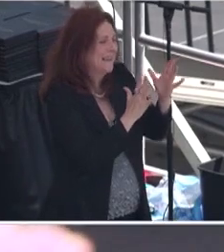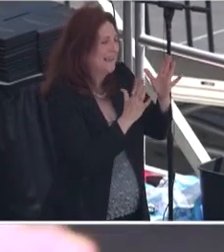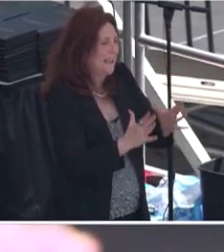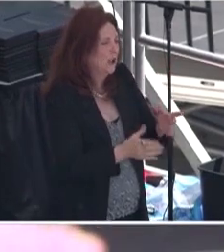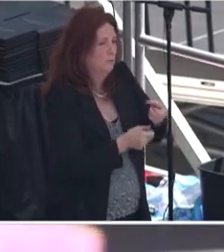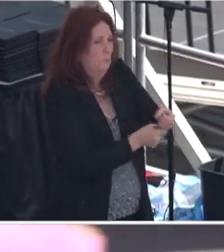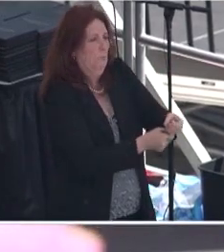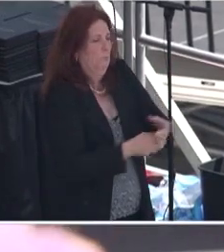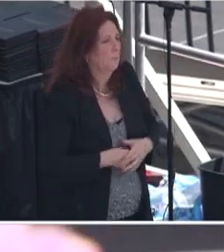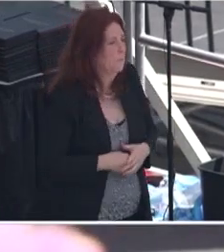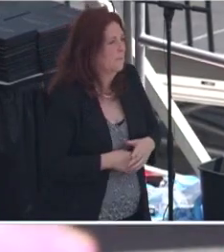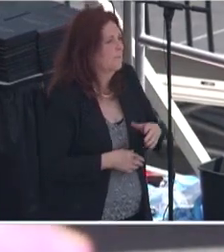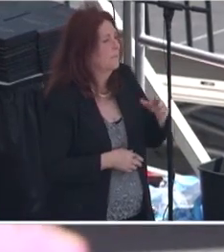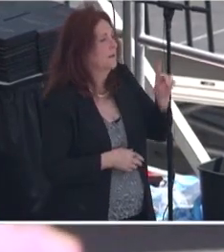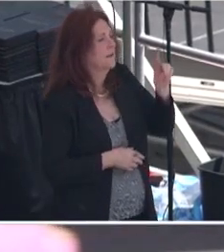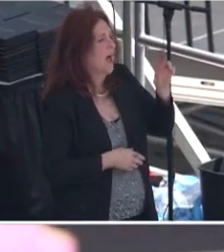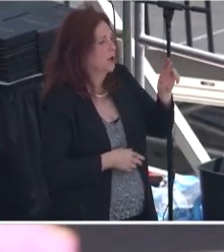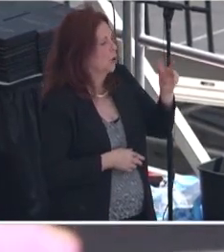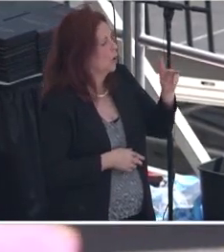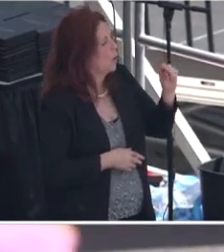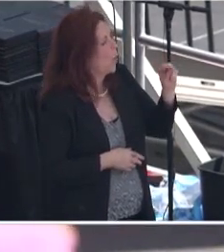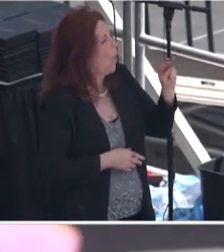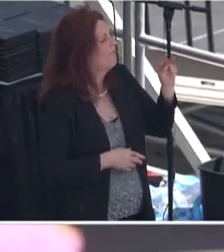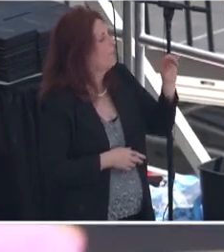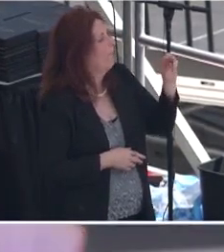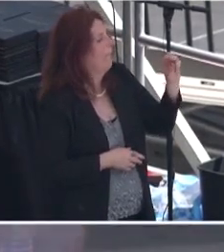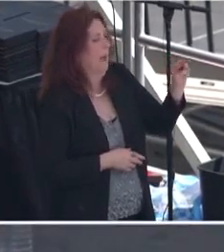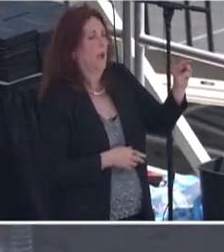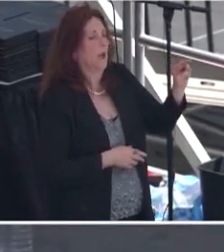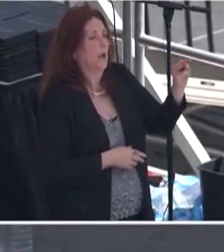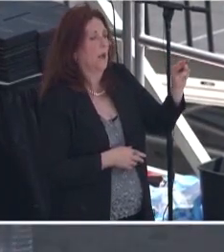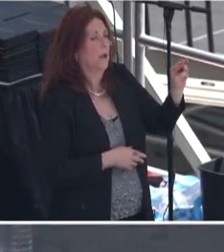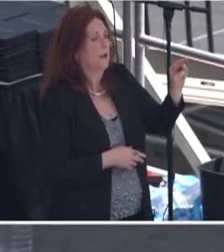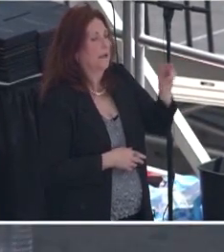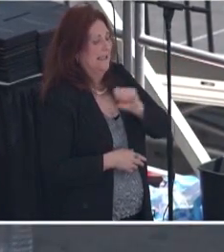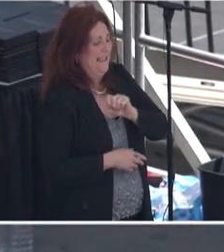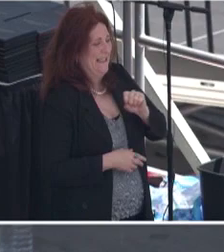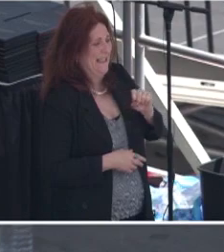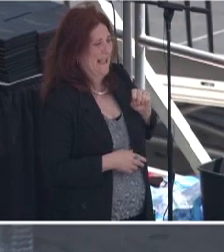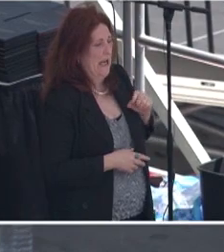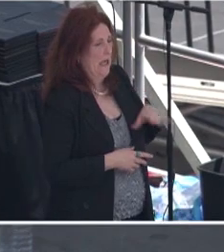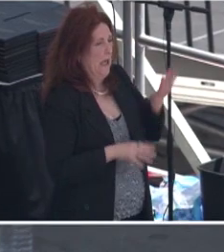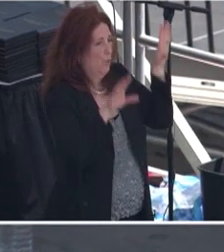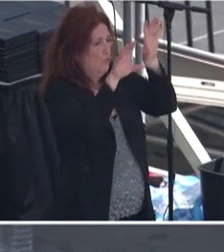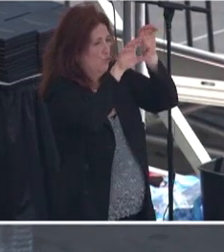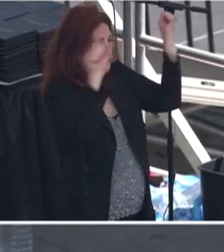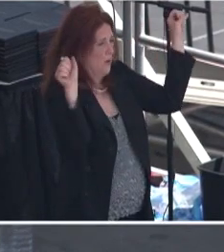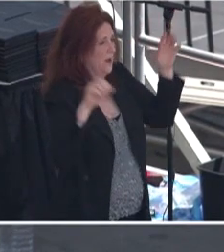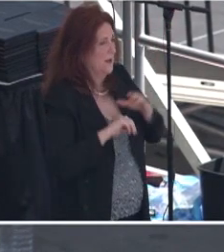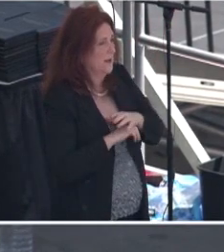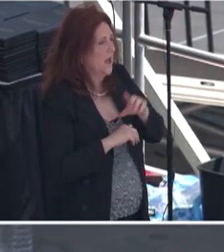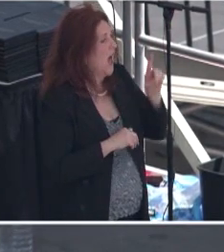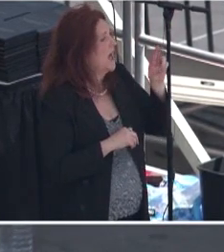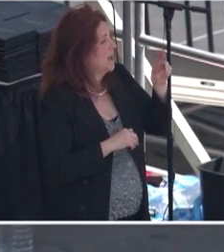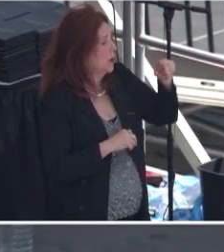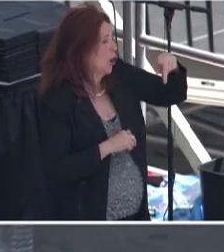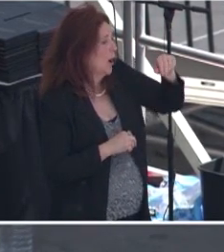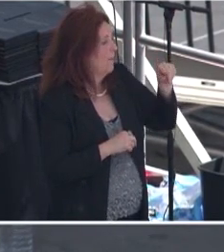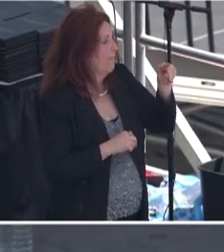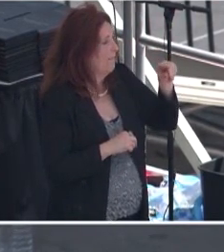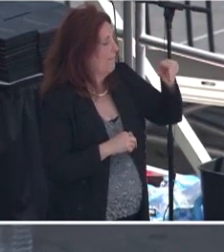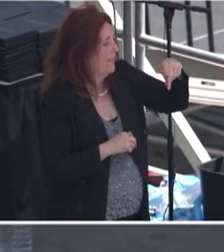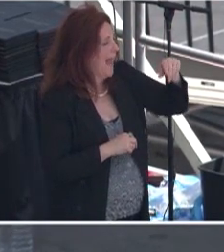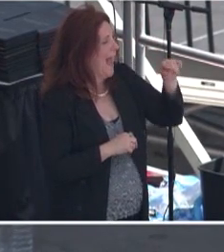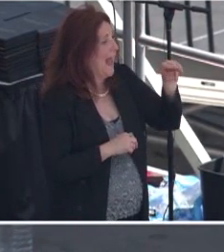Dr. Alan Kaufman, Faculty Senate President. Dr. Jeannie Payne,